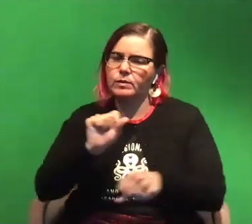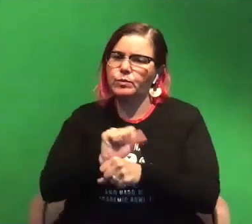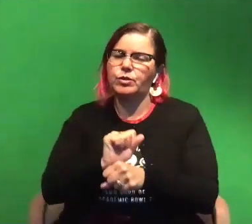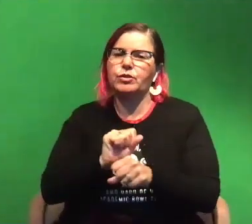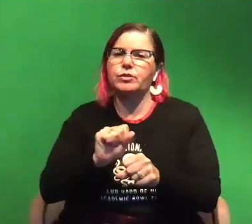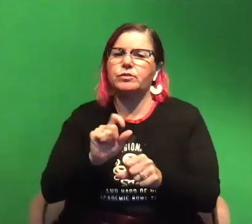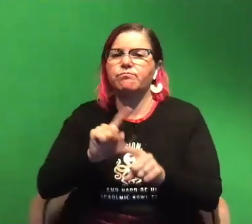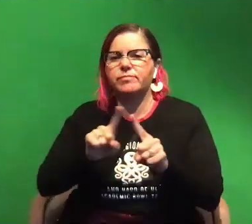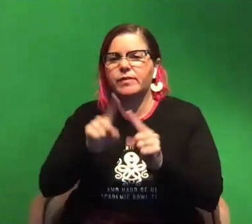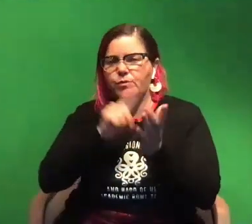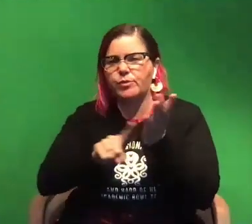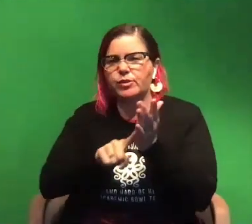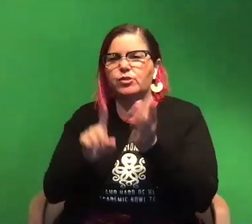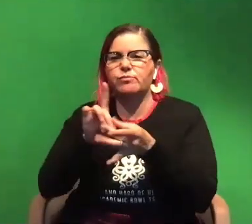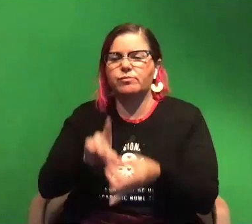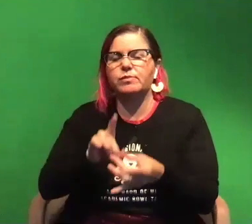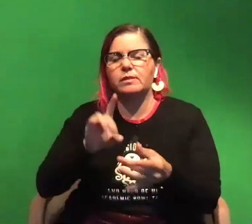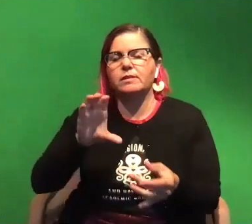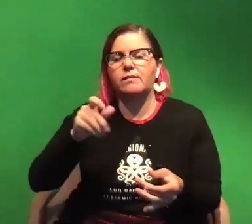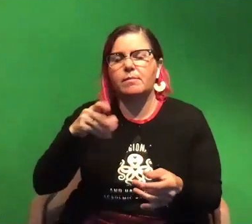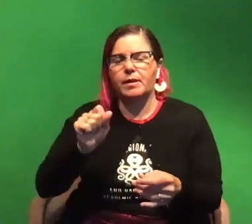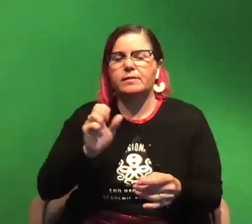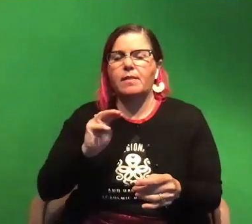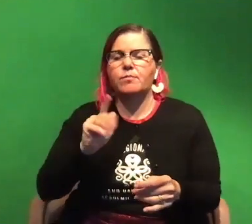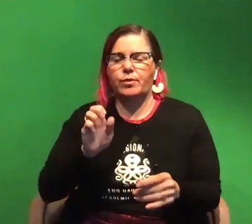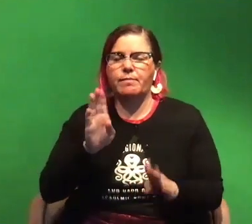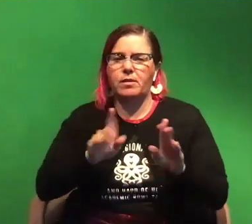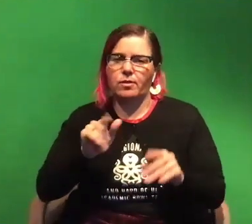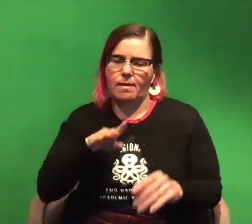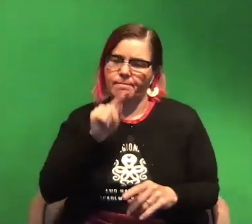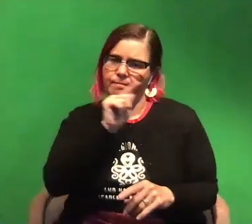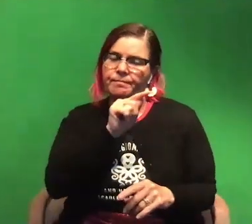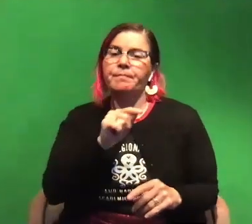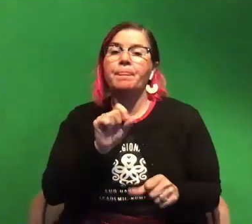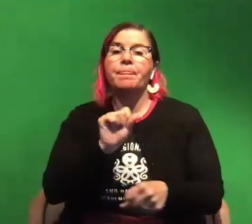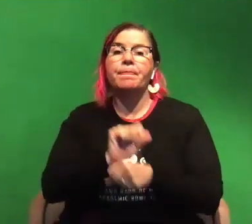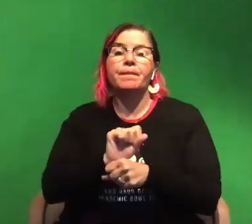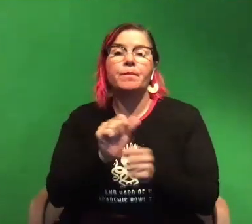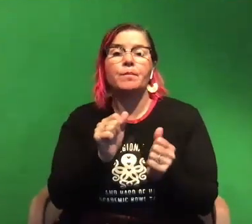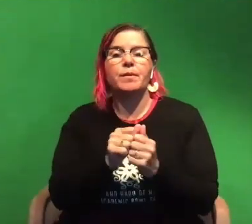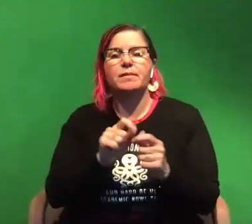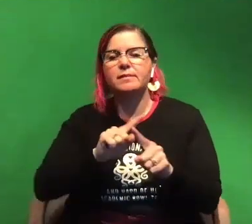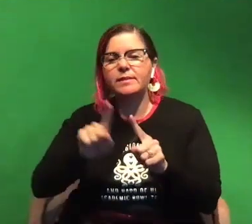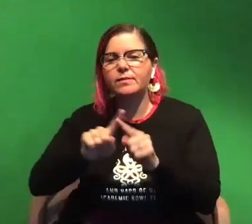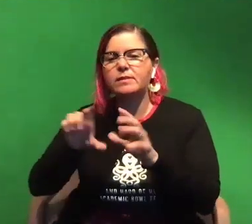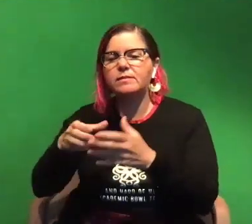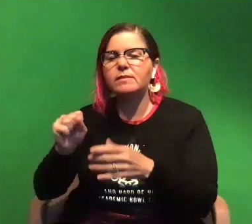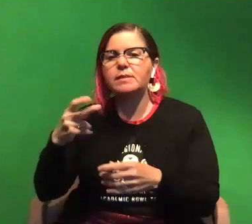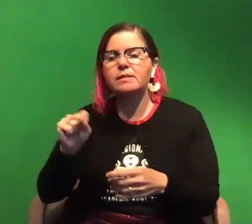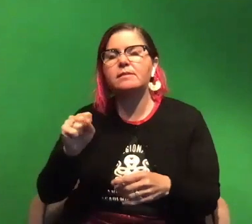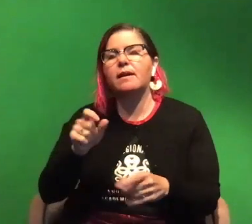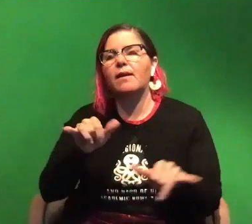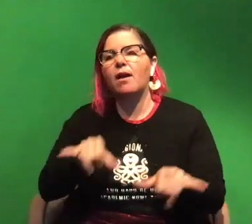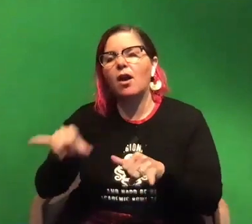research with these cephalopods year-round at the Marine Biological Laboratory, and they work with some other species like the common European